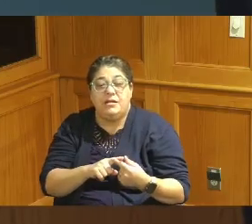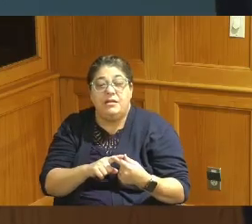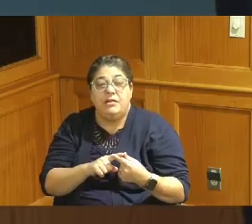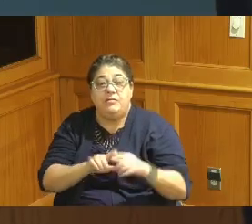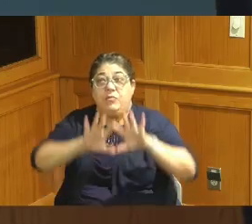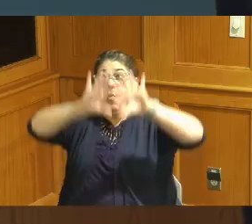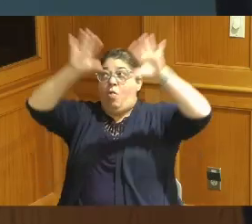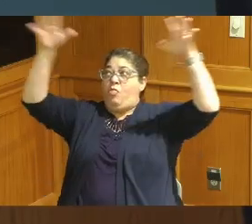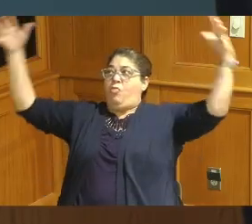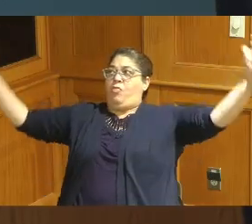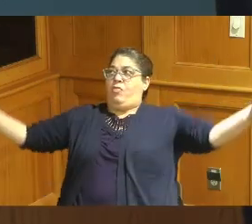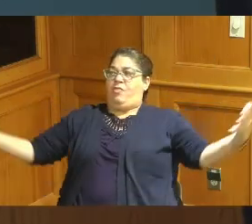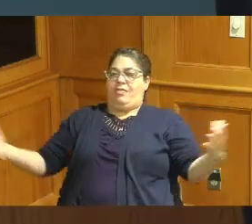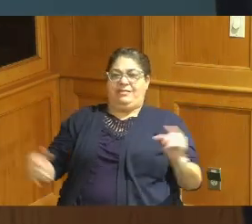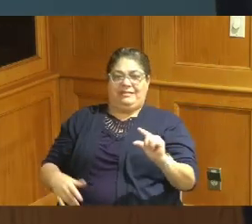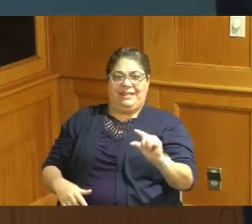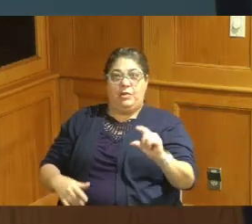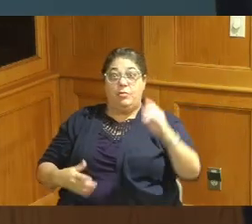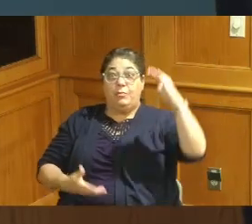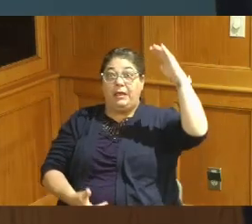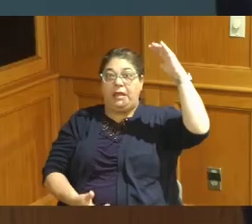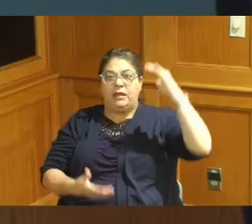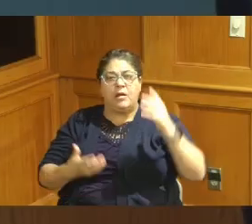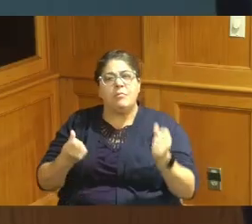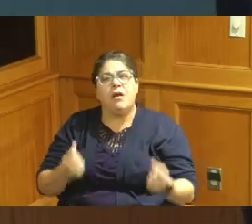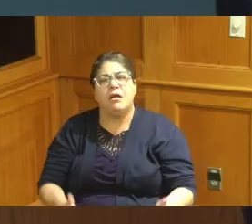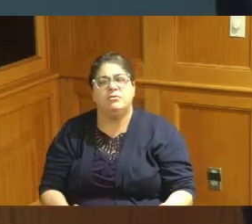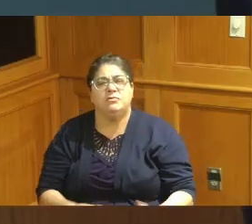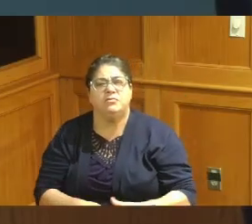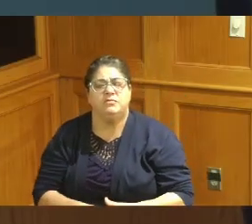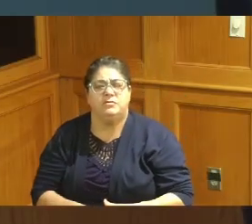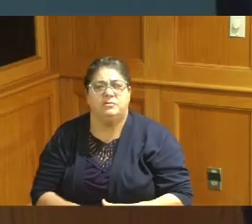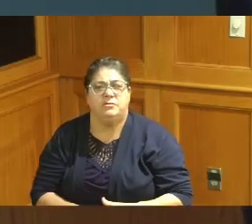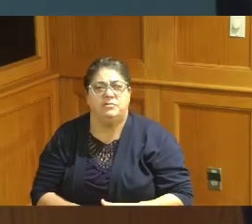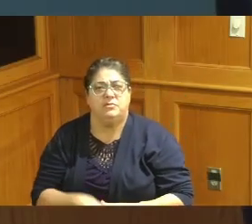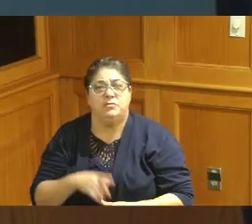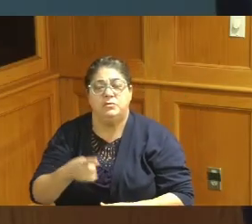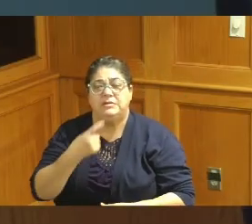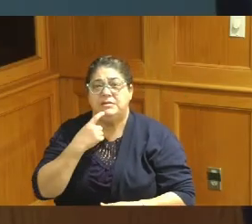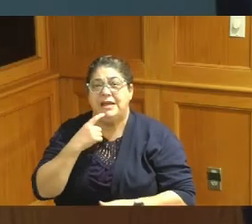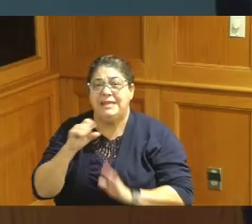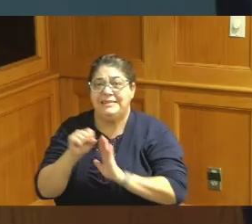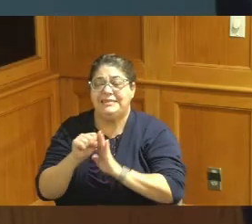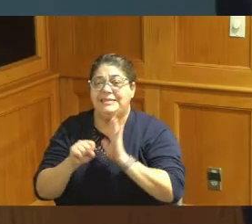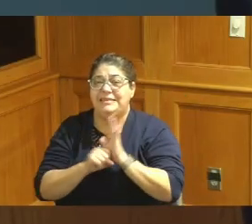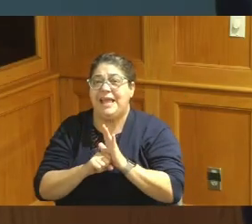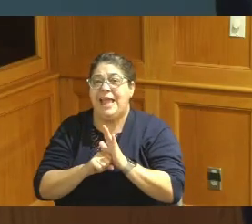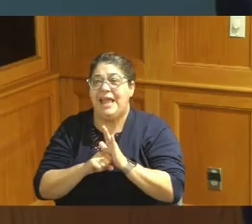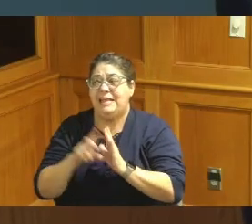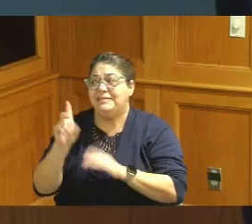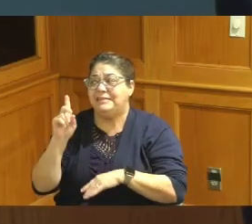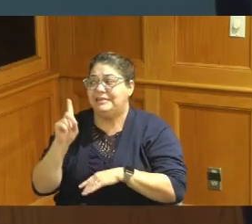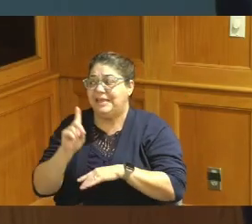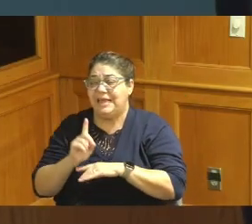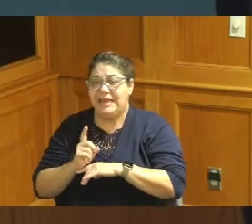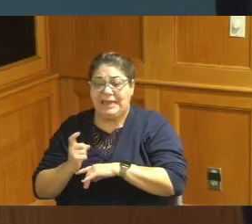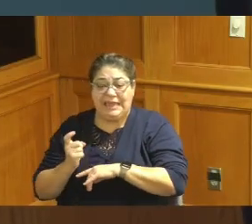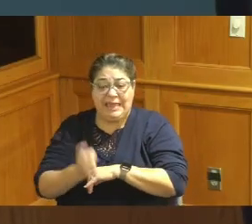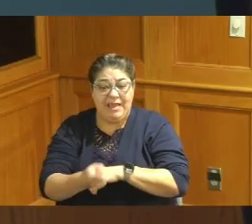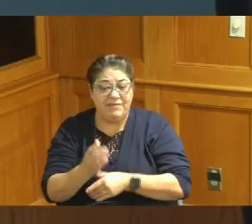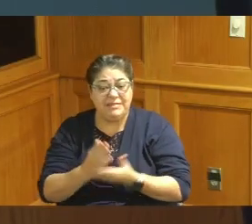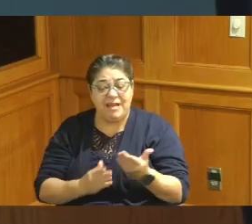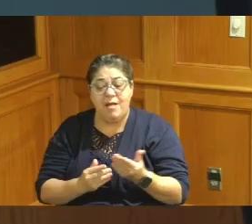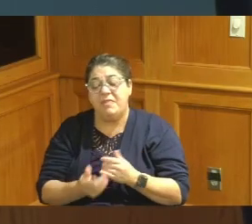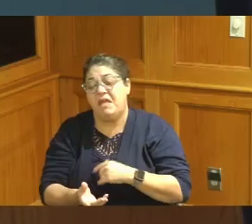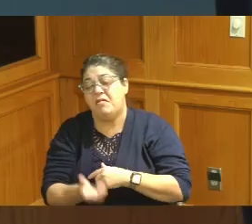when you put it in context? And you mentioned this, the state has pulled back on some of these funds. And so is there a